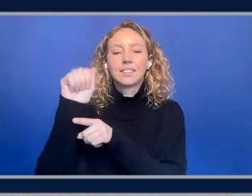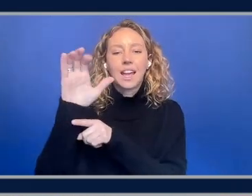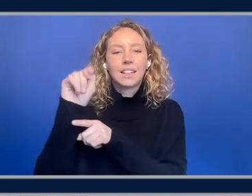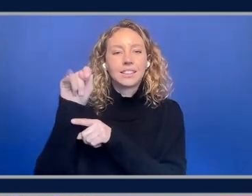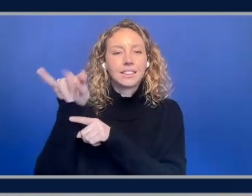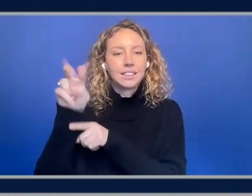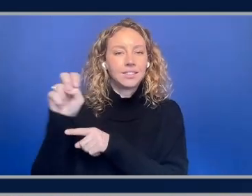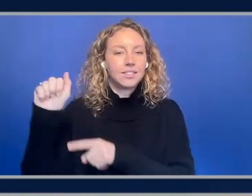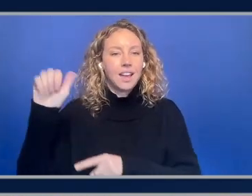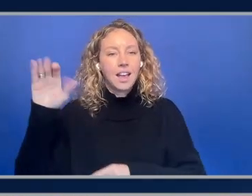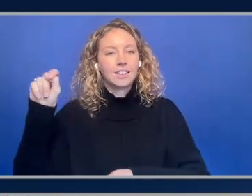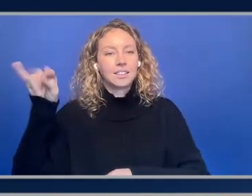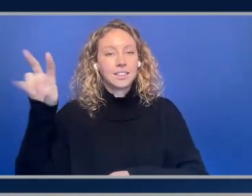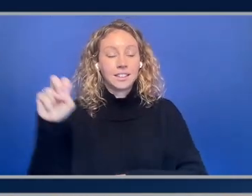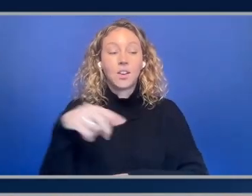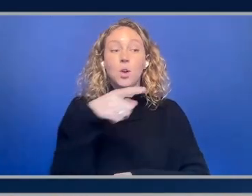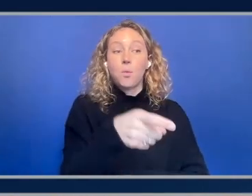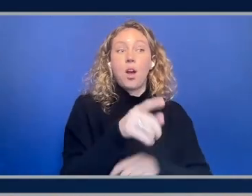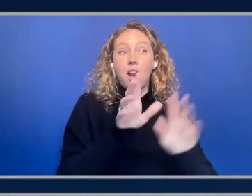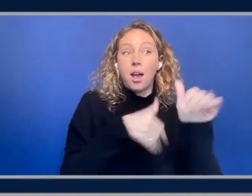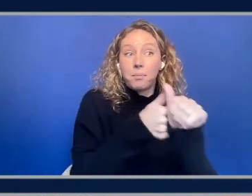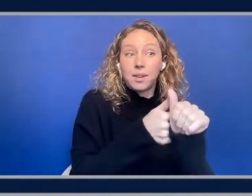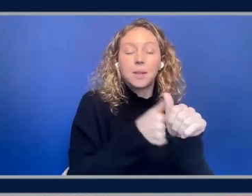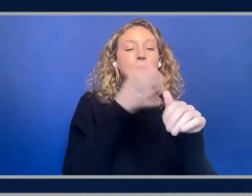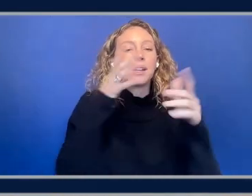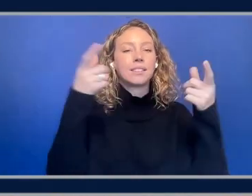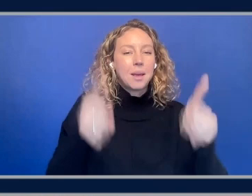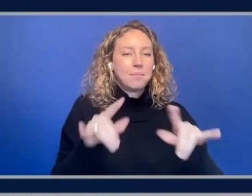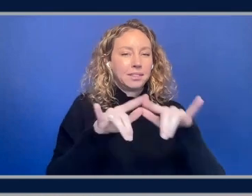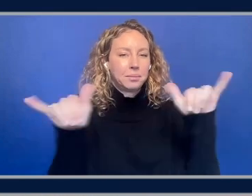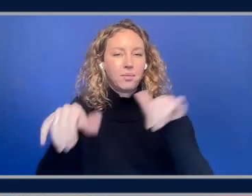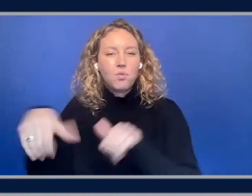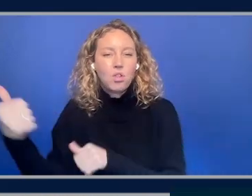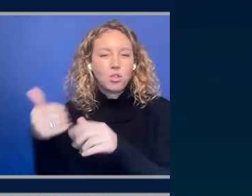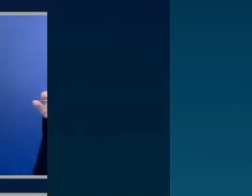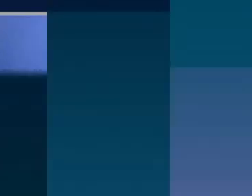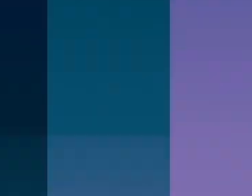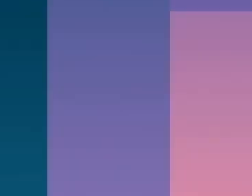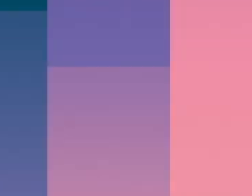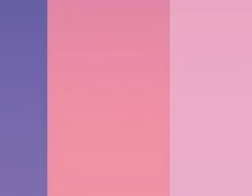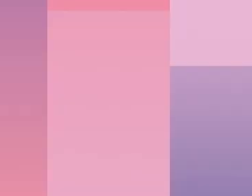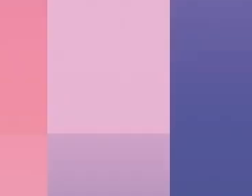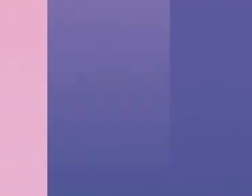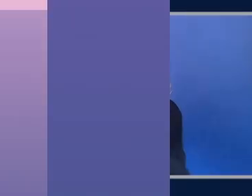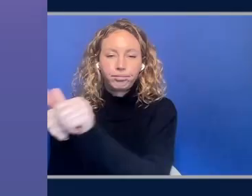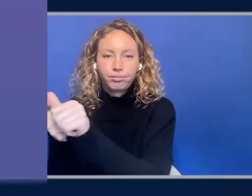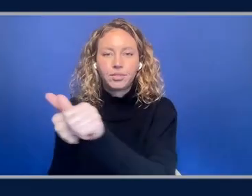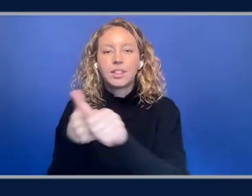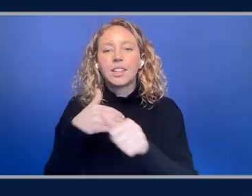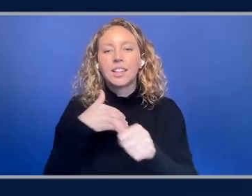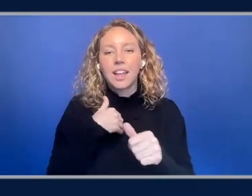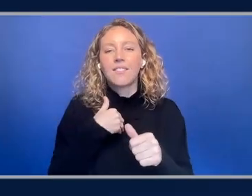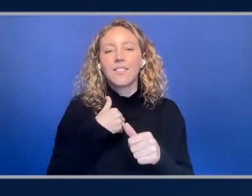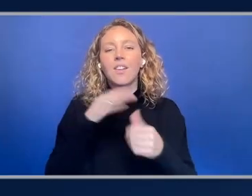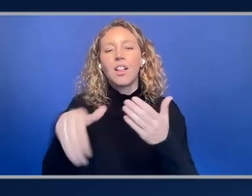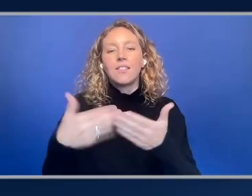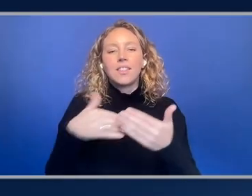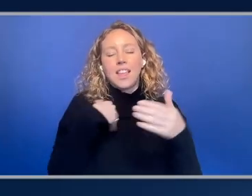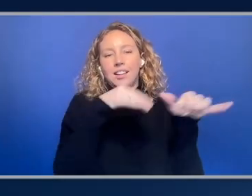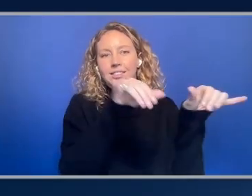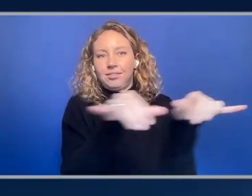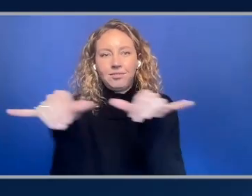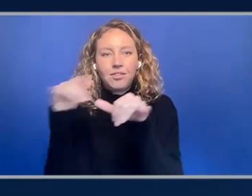updates will be happening from one region, also have to happen in the other region. the So you need the others. same amount roughly of write capacity Yep. across Okay. your entire cluster. And